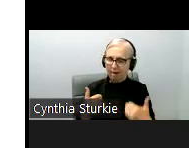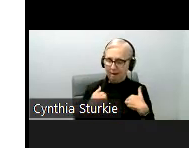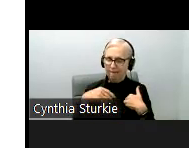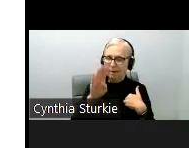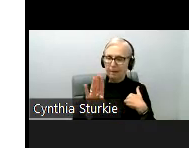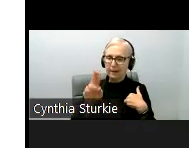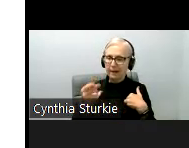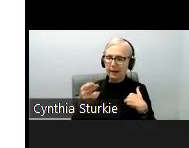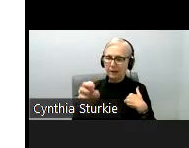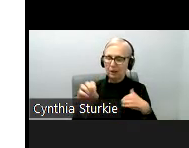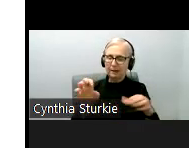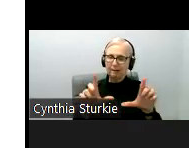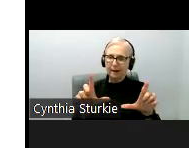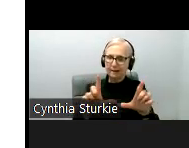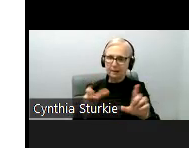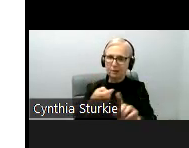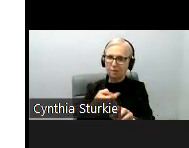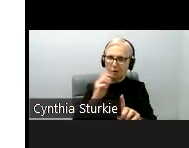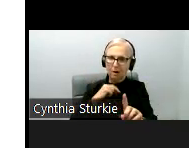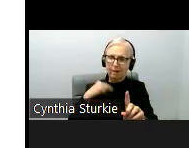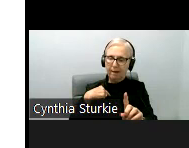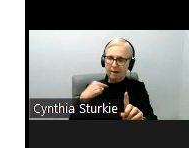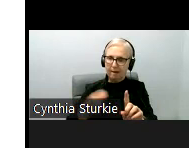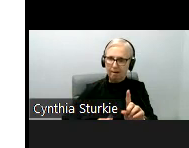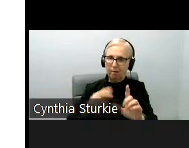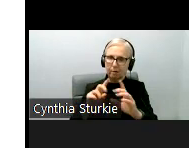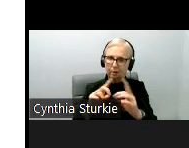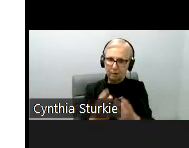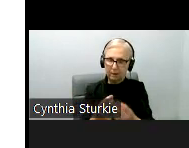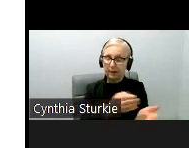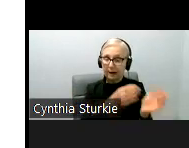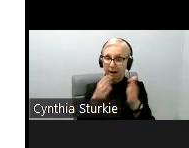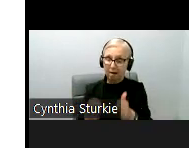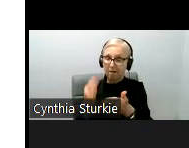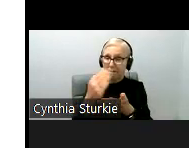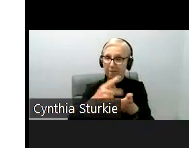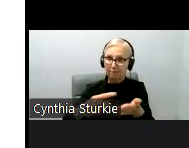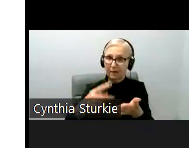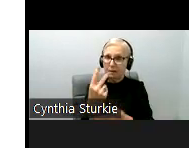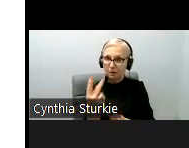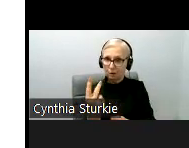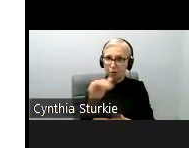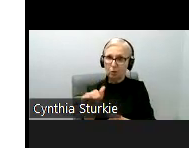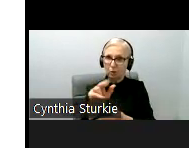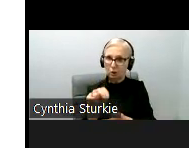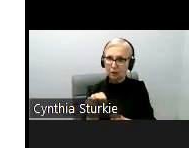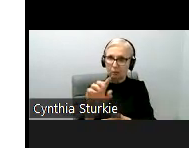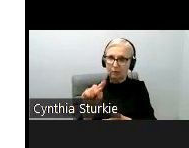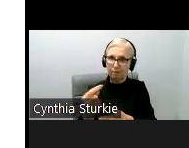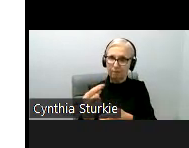health department. We will be moving into Phase 2 of the BHE license starting January 1st